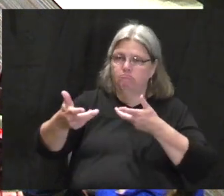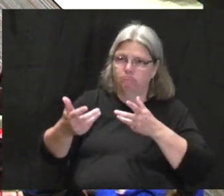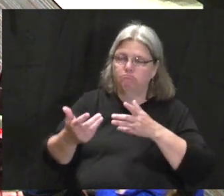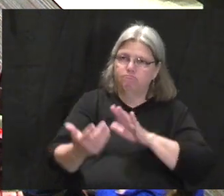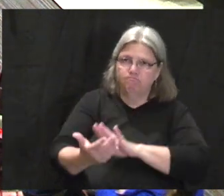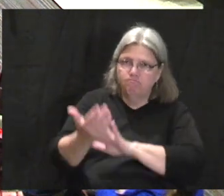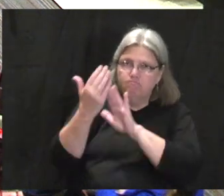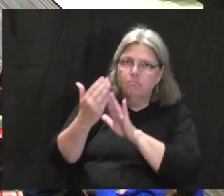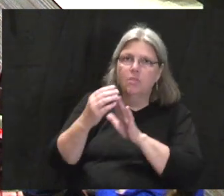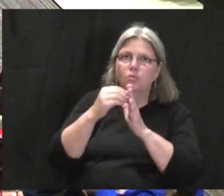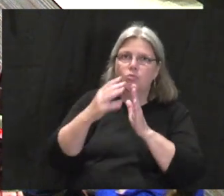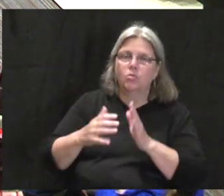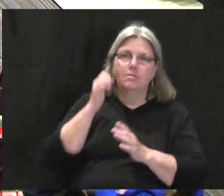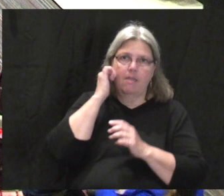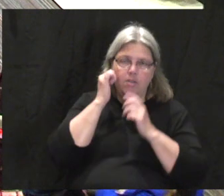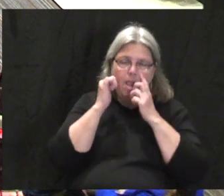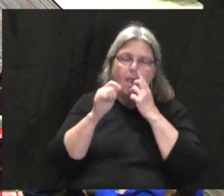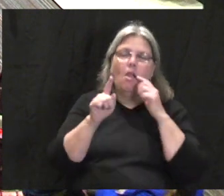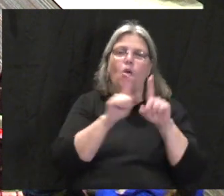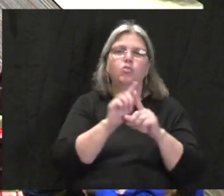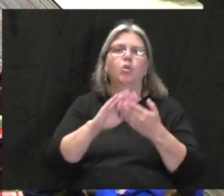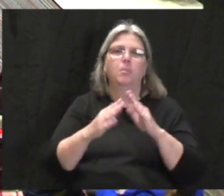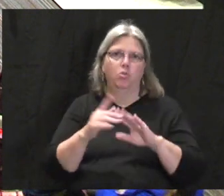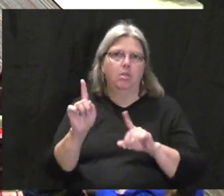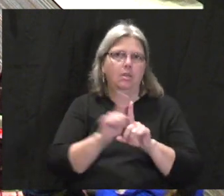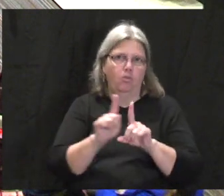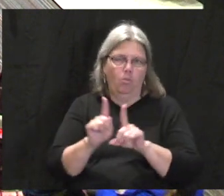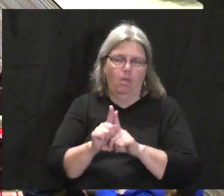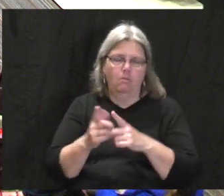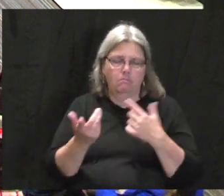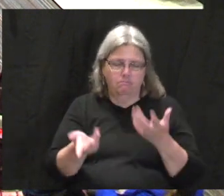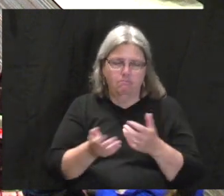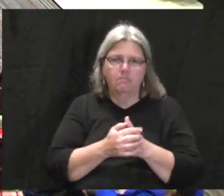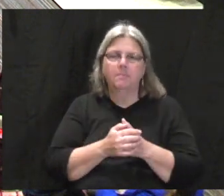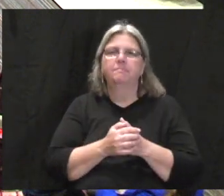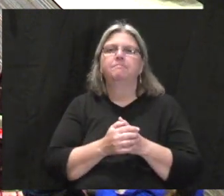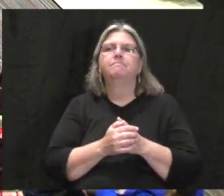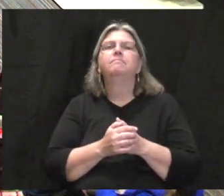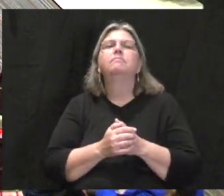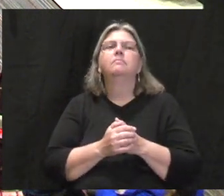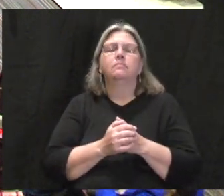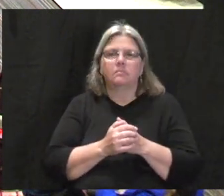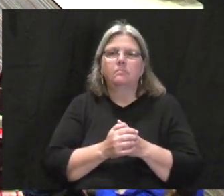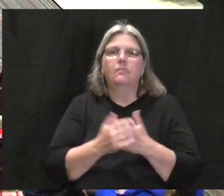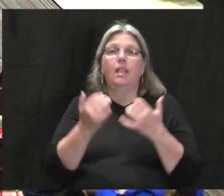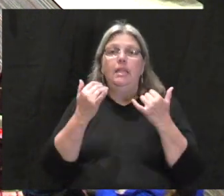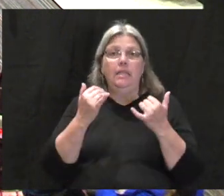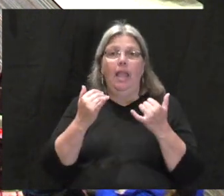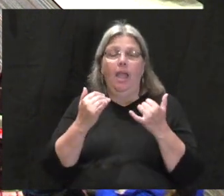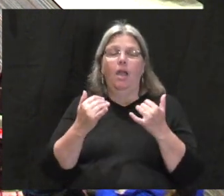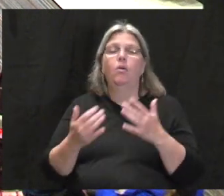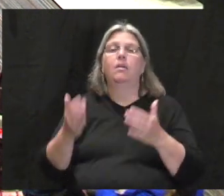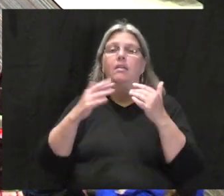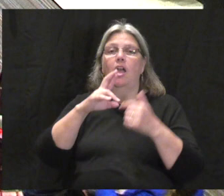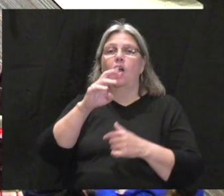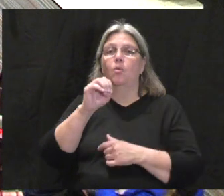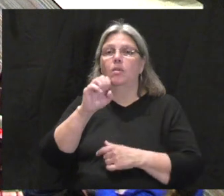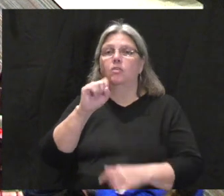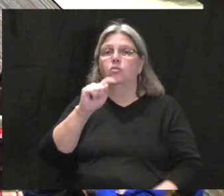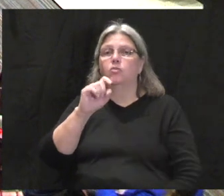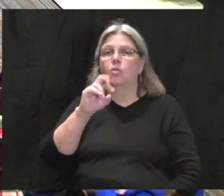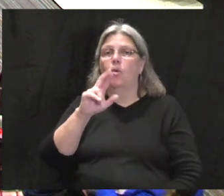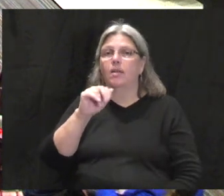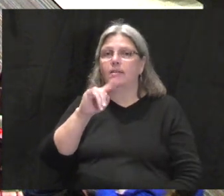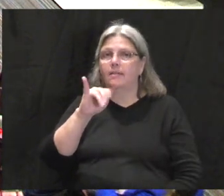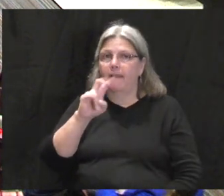and PBIS. Jeffrey Wright leads the team that does all of the training for PBIS as well as our restorative practices. Our goal